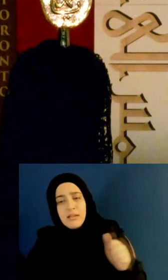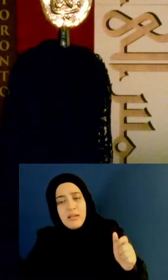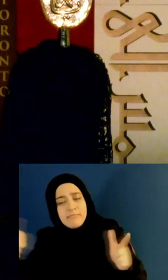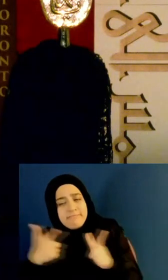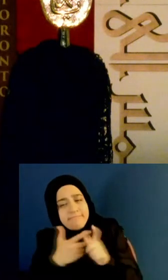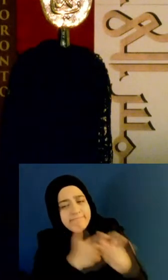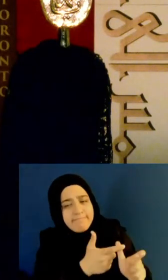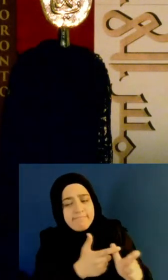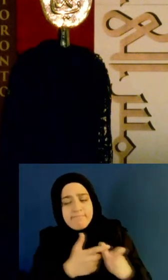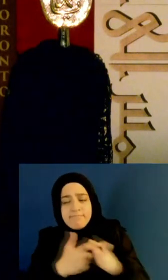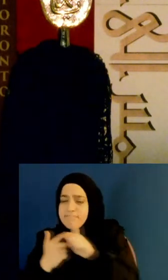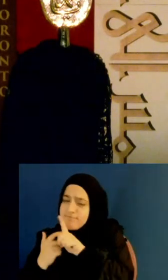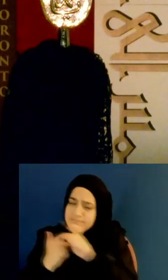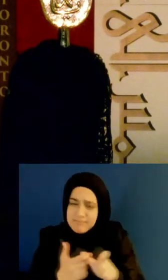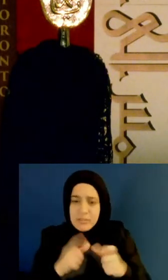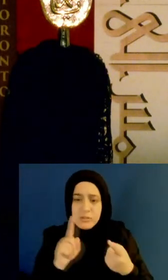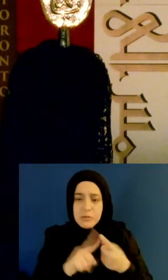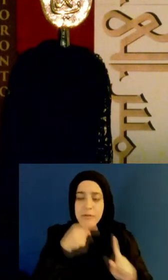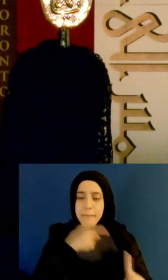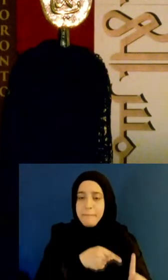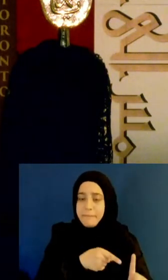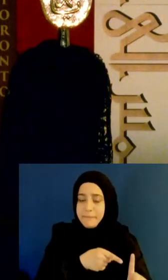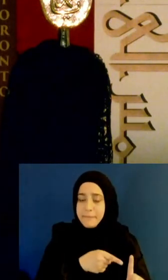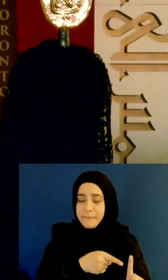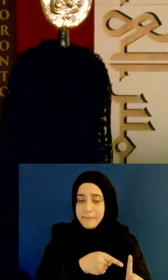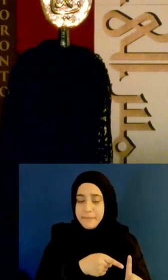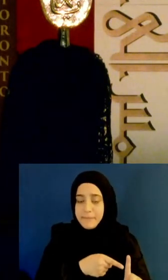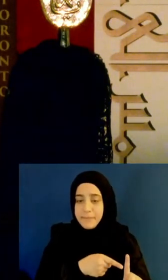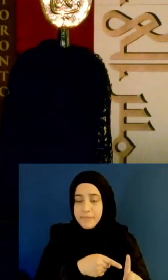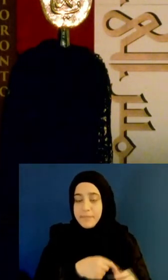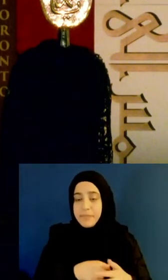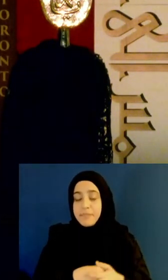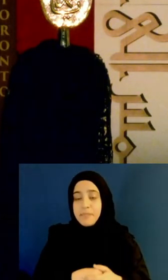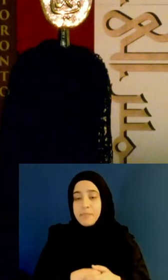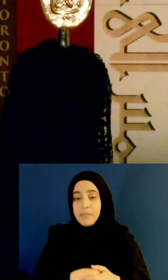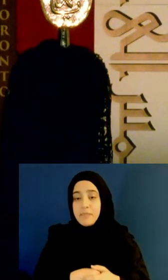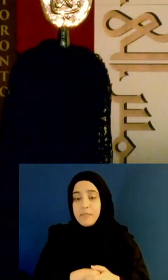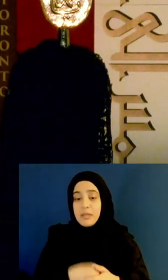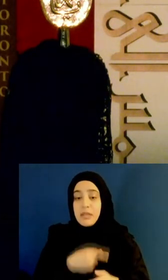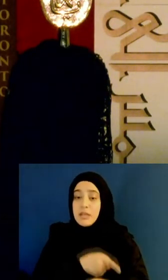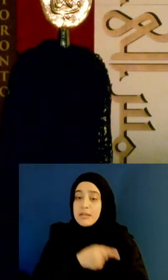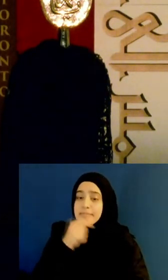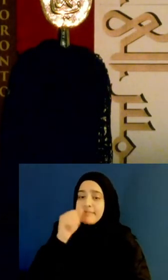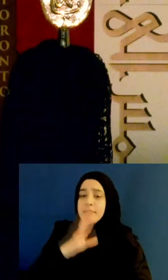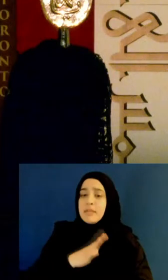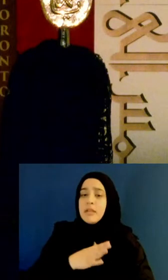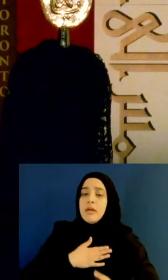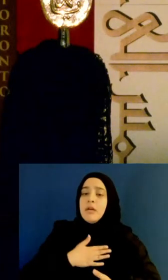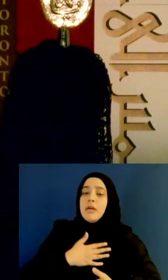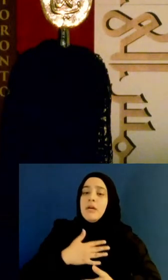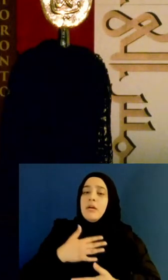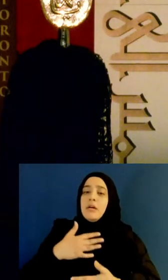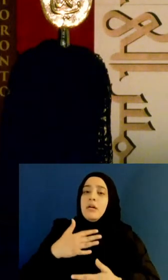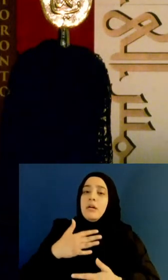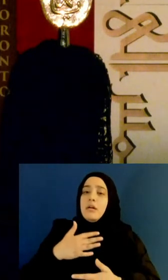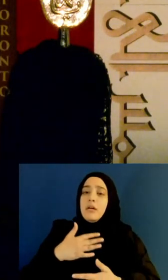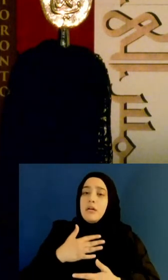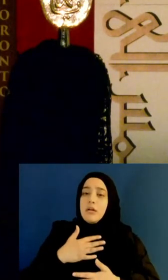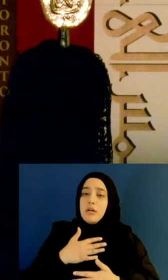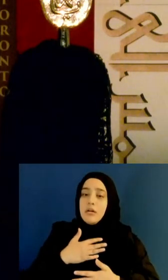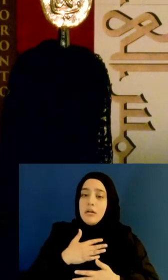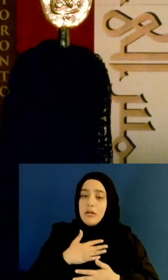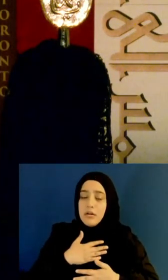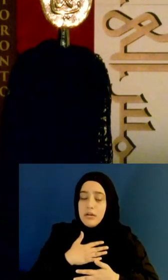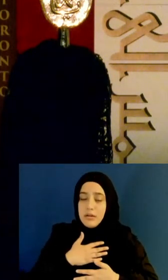went running towards him. He was taking his final breaths. This is your Mawla. You know what